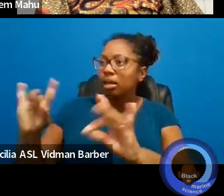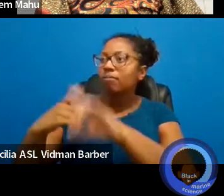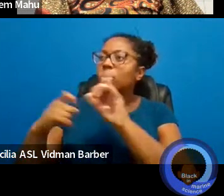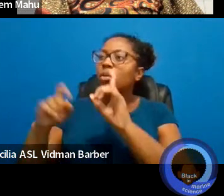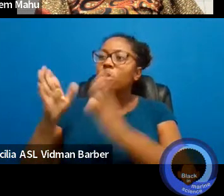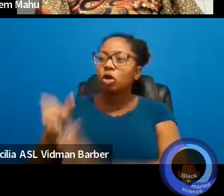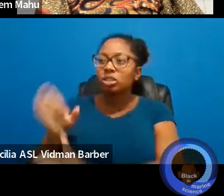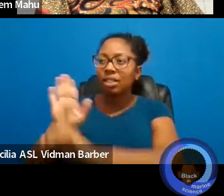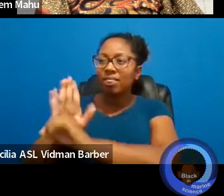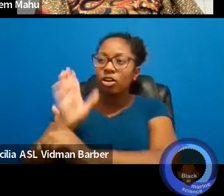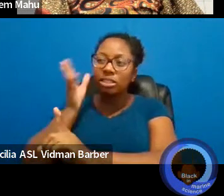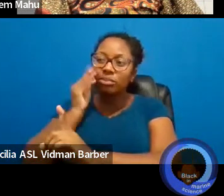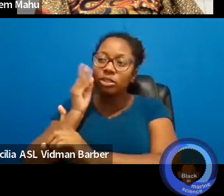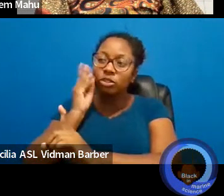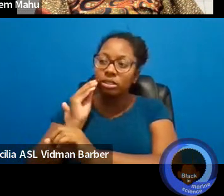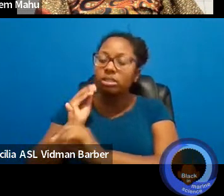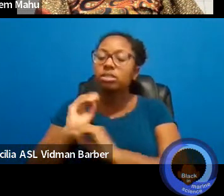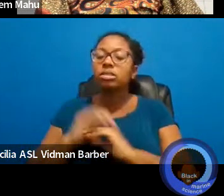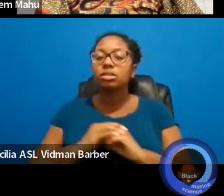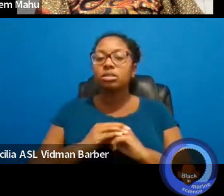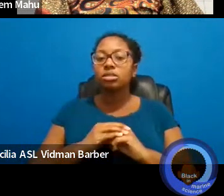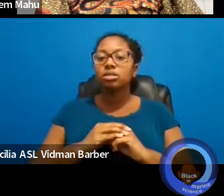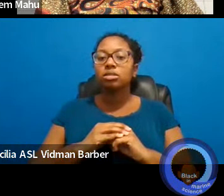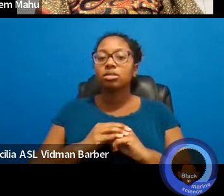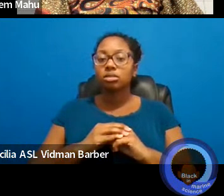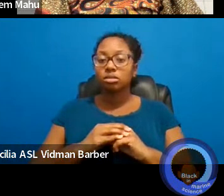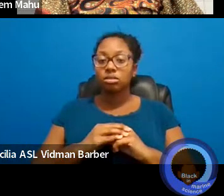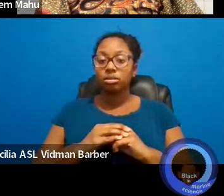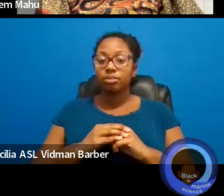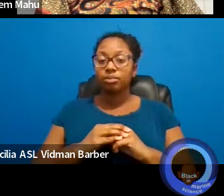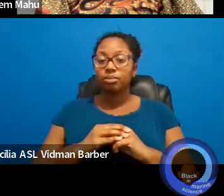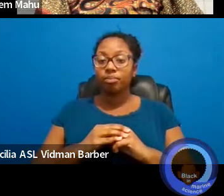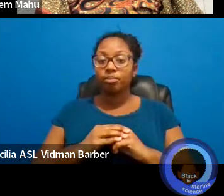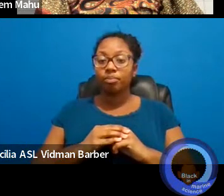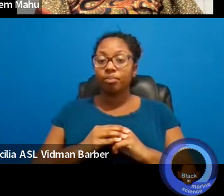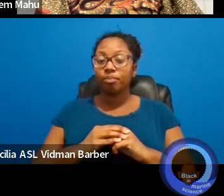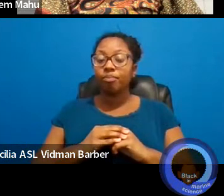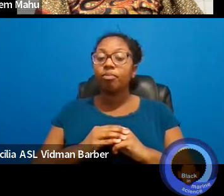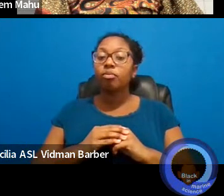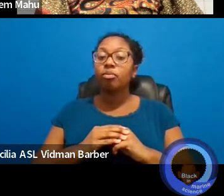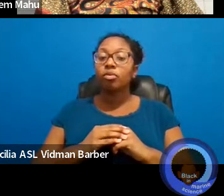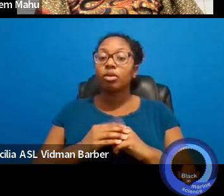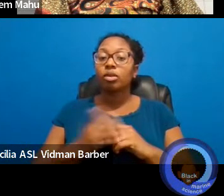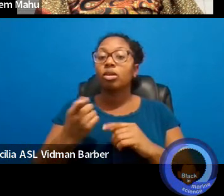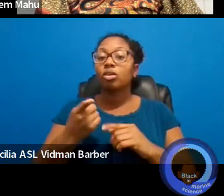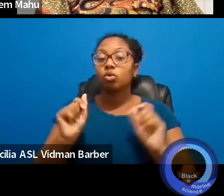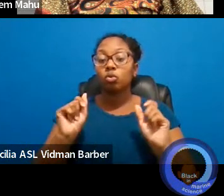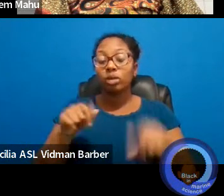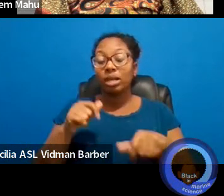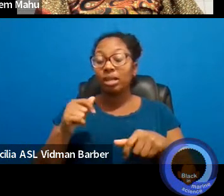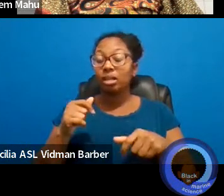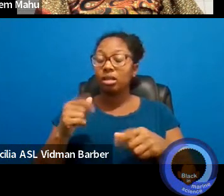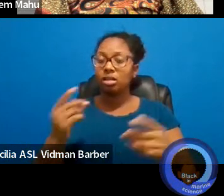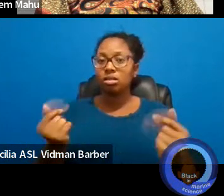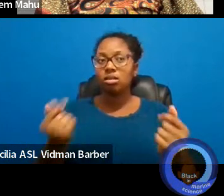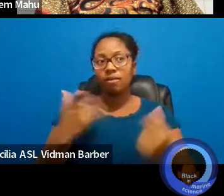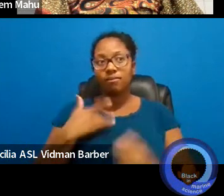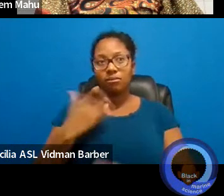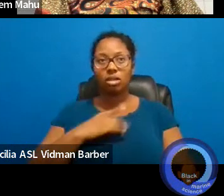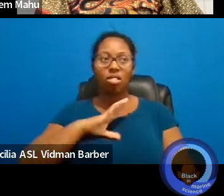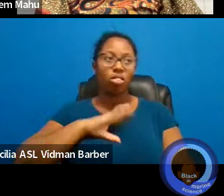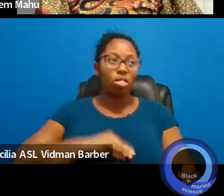usually discouraging within our local context. You can quickly feel discouraged that, okay, this is not what we